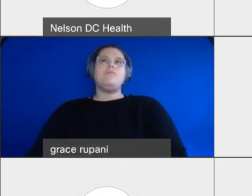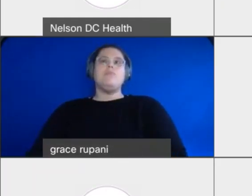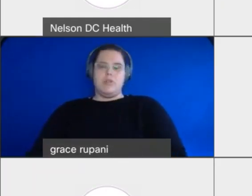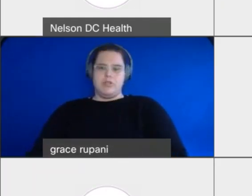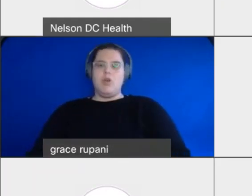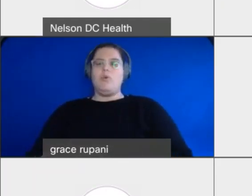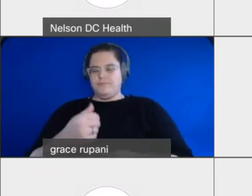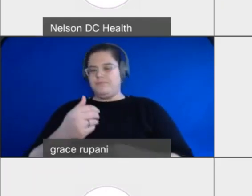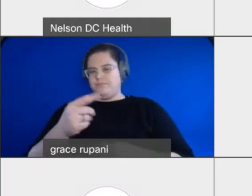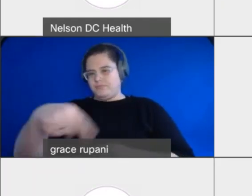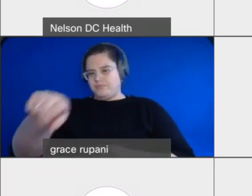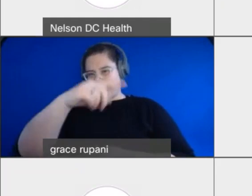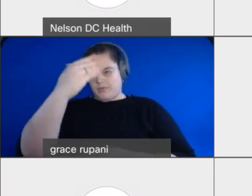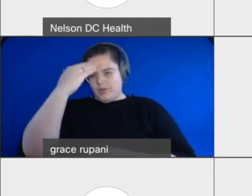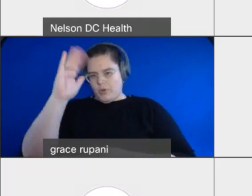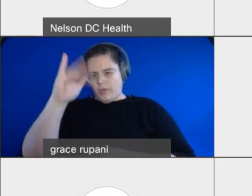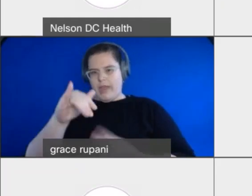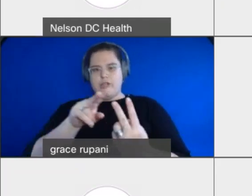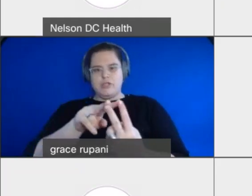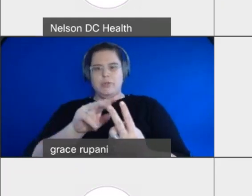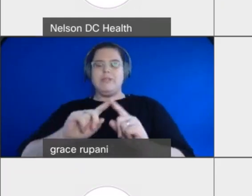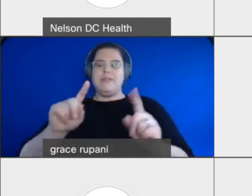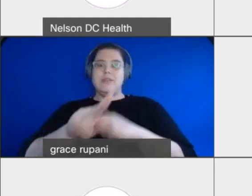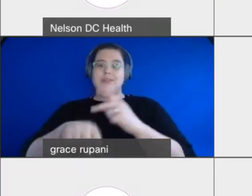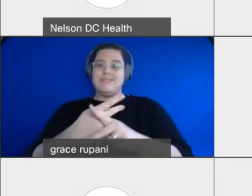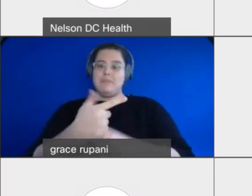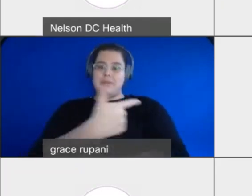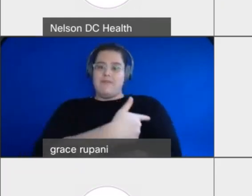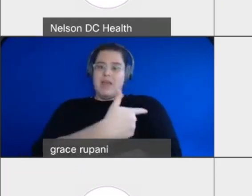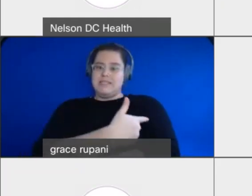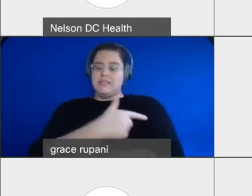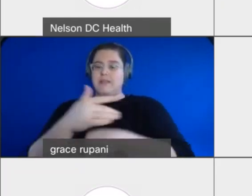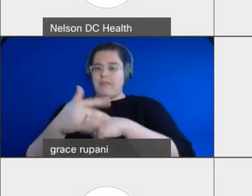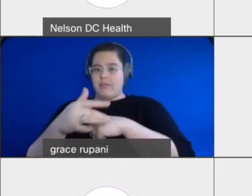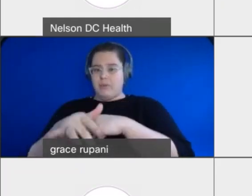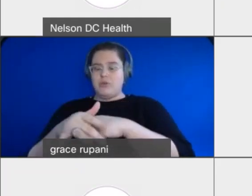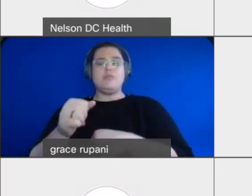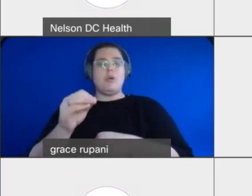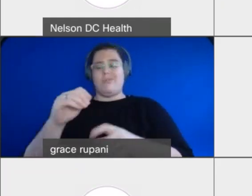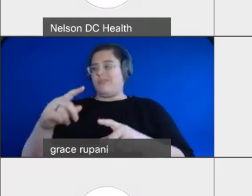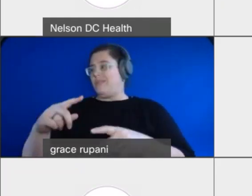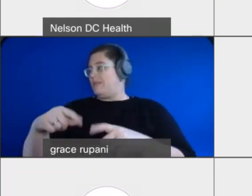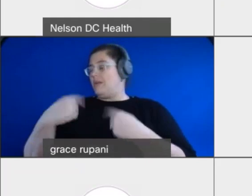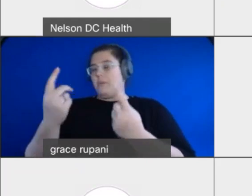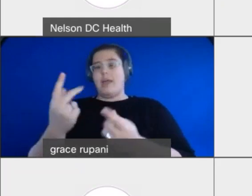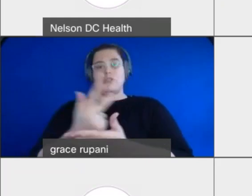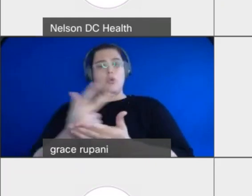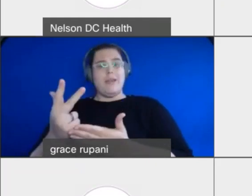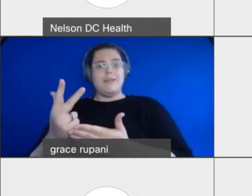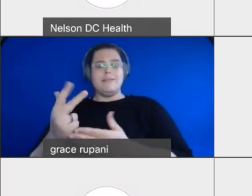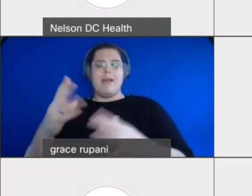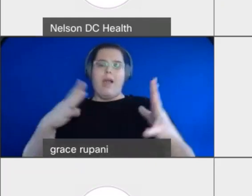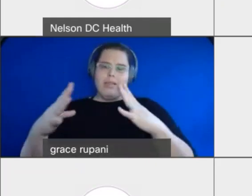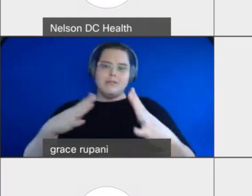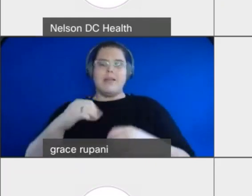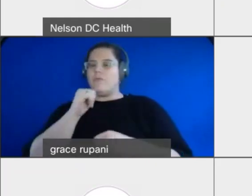vaccines available. And I know we've not met in 3 weeks. So a lot has changed in the world regarding